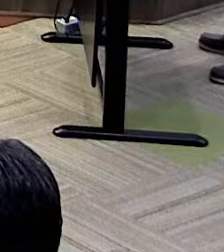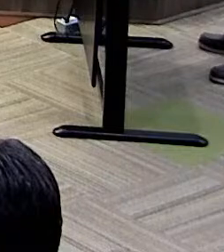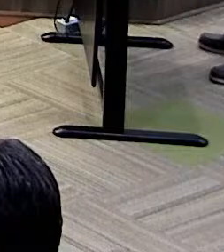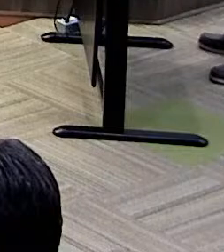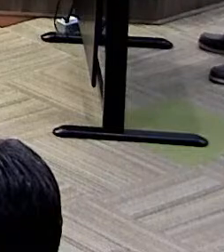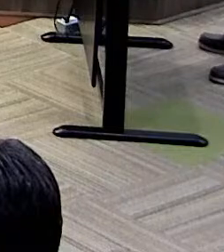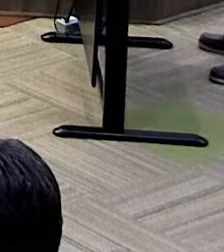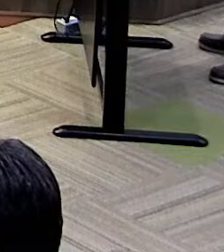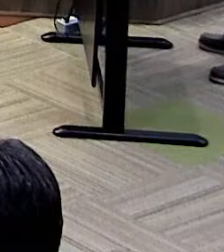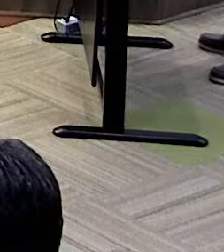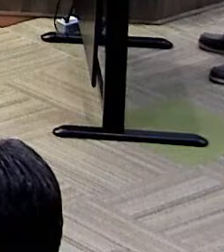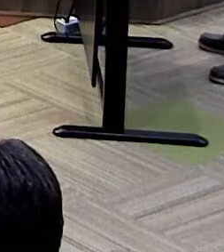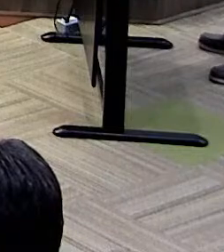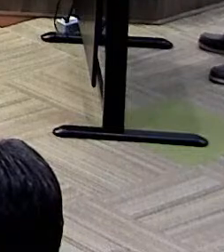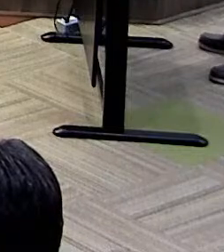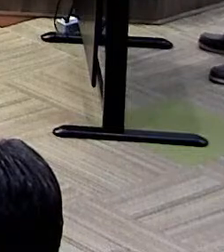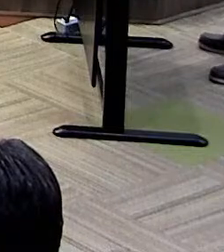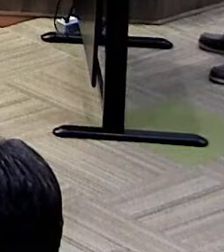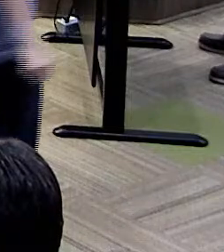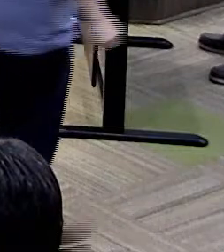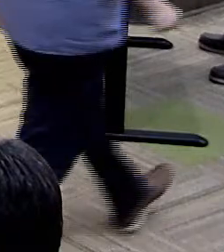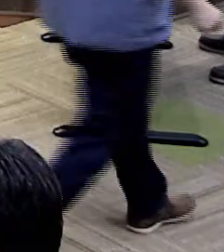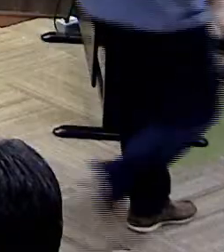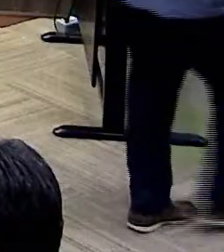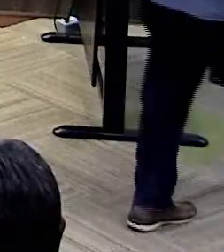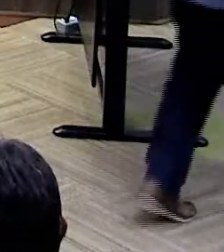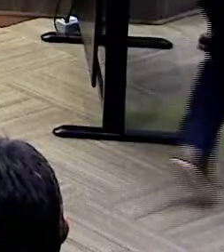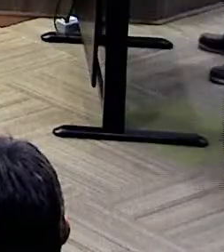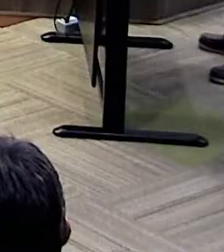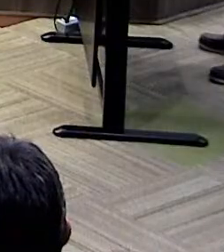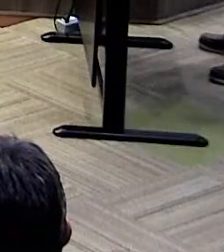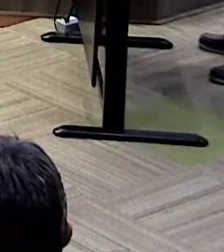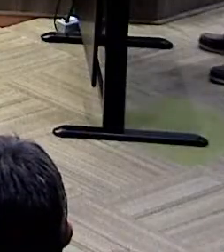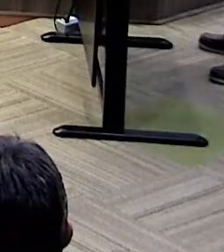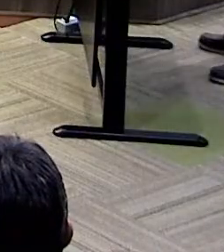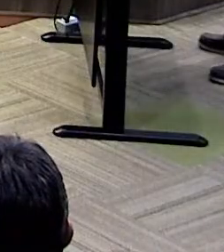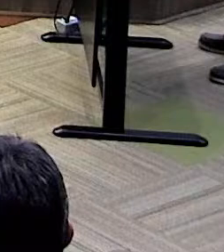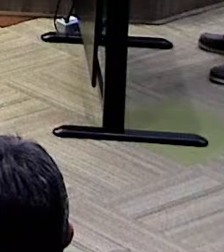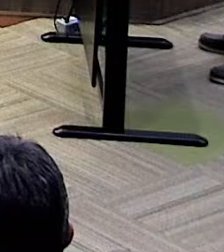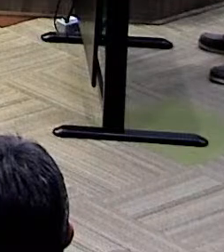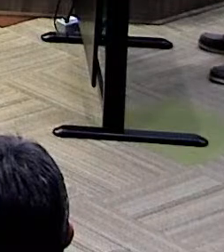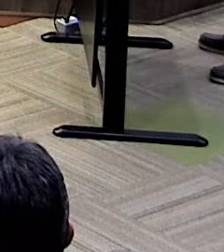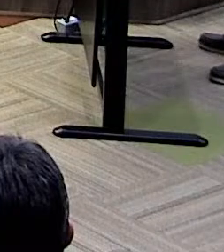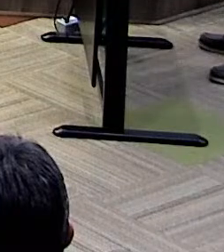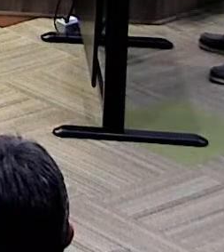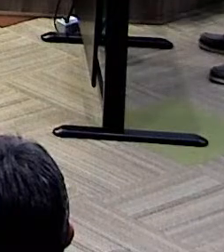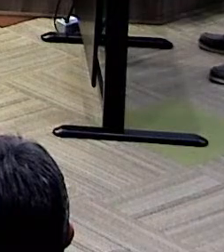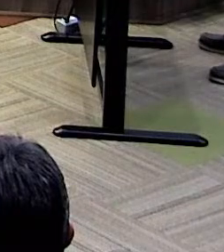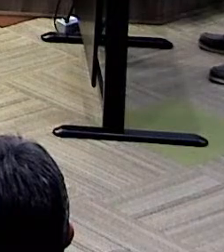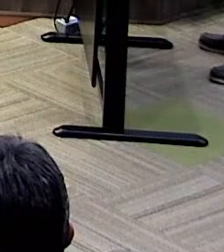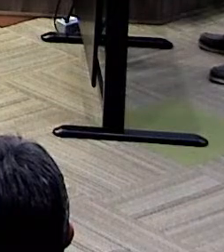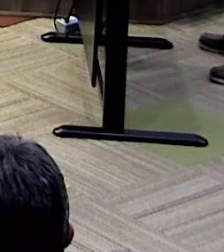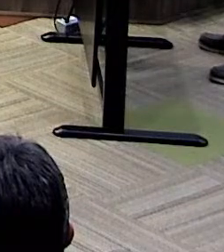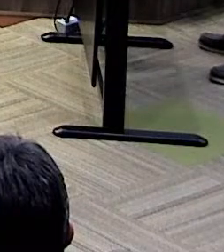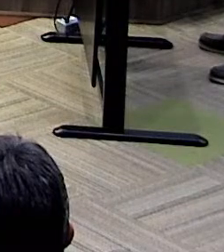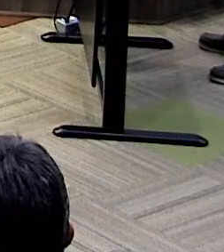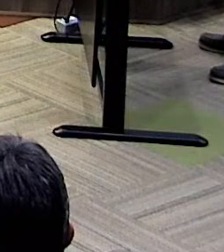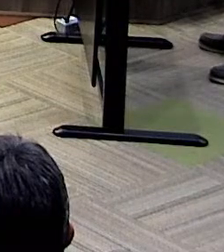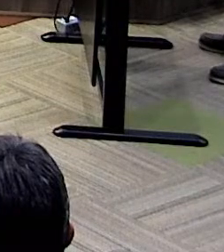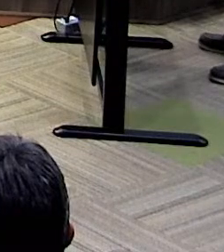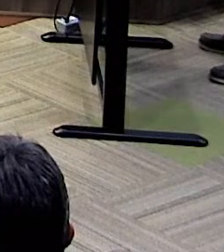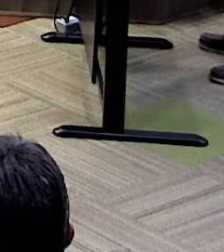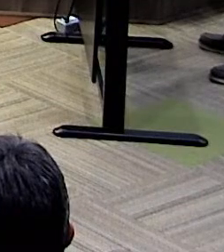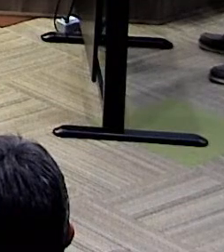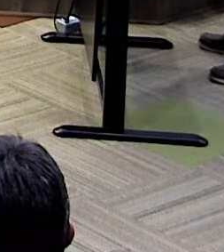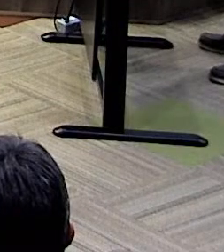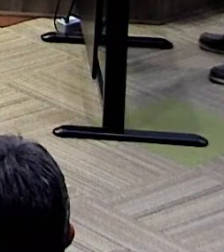up. We know that. The people want things, and if they want them, and I see it here all the time, they want the councillor to give